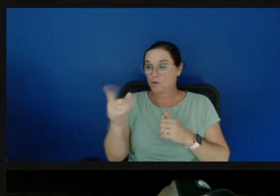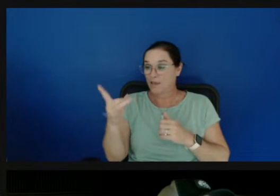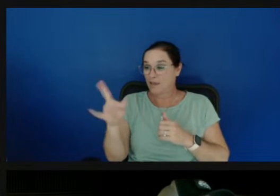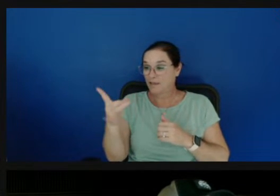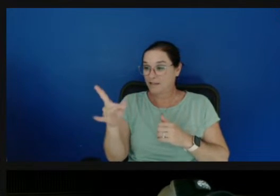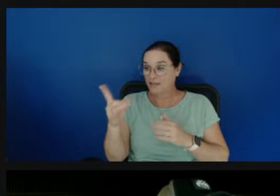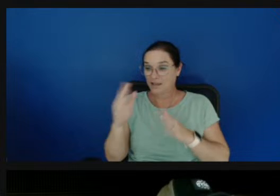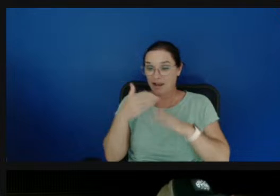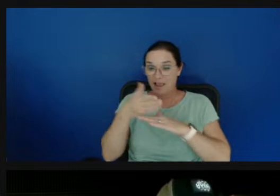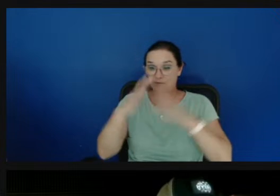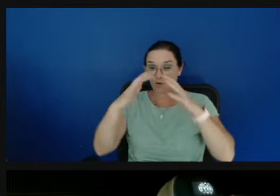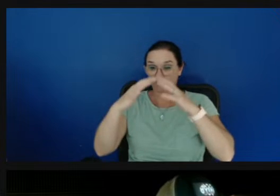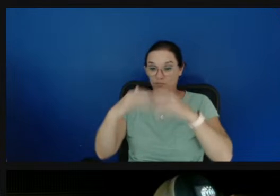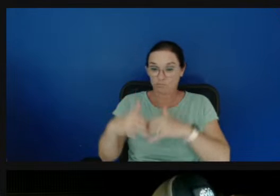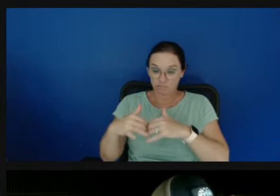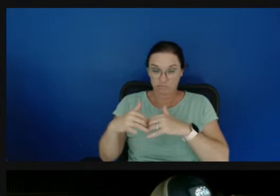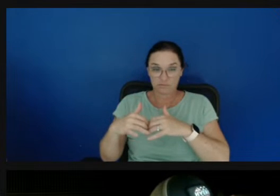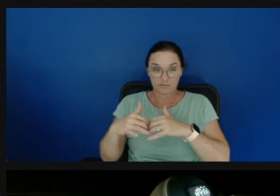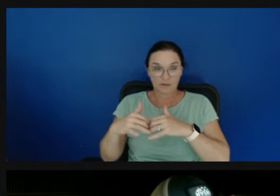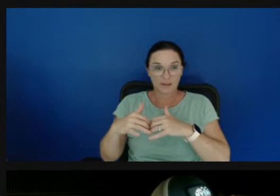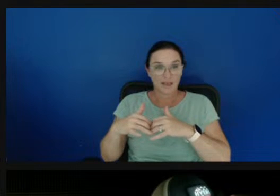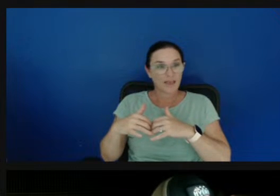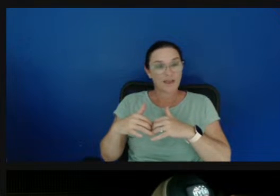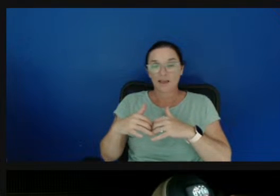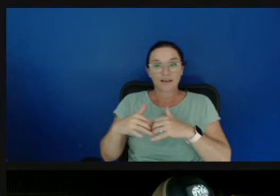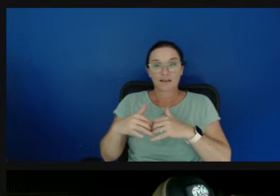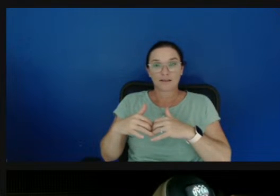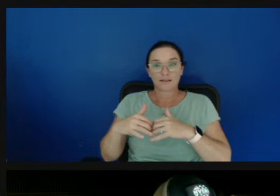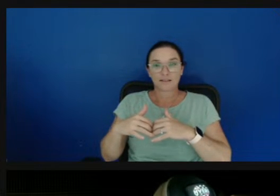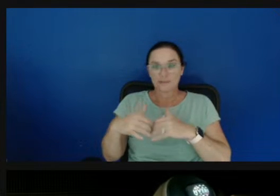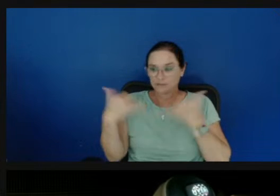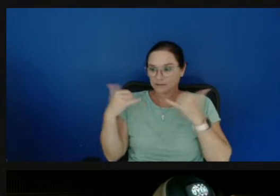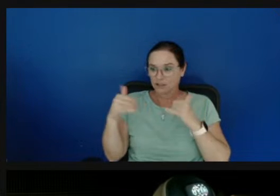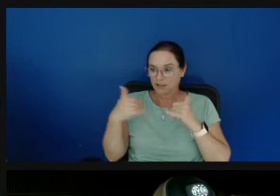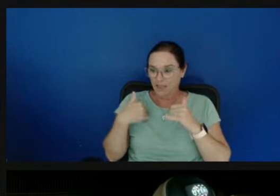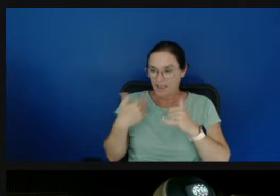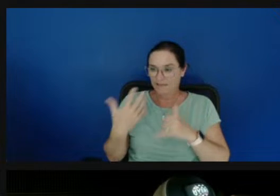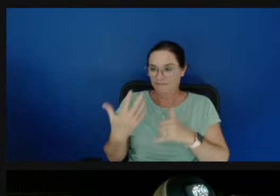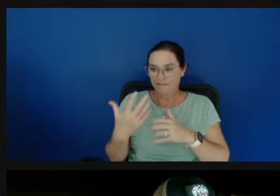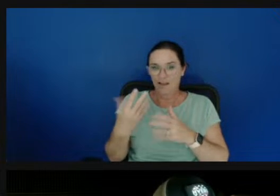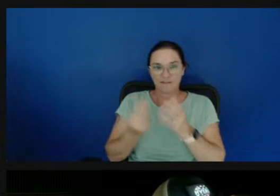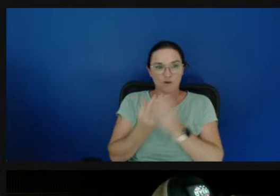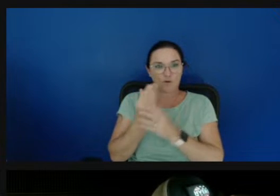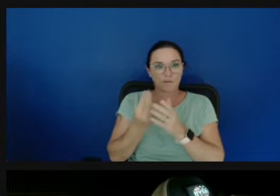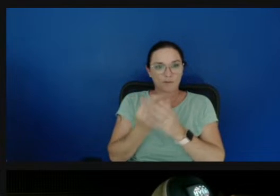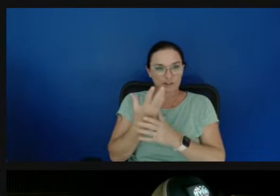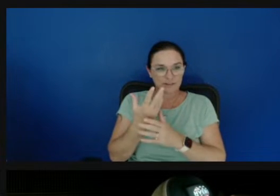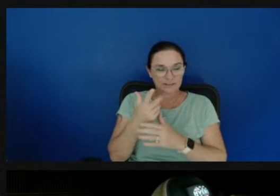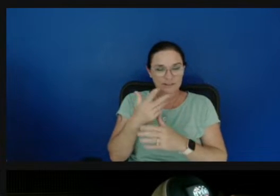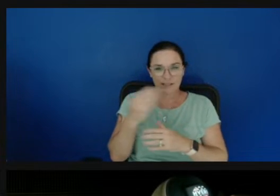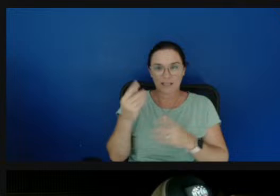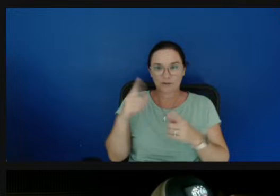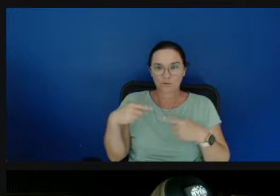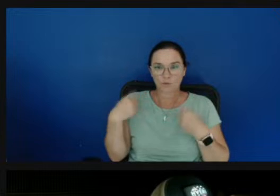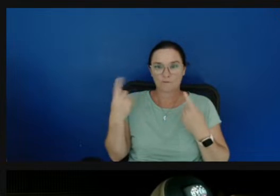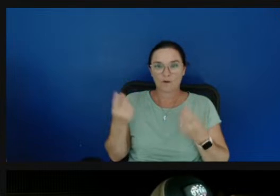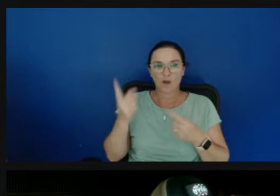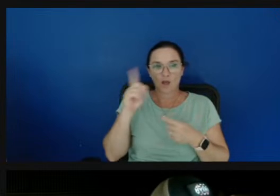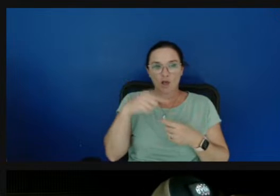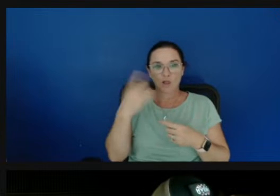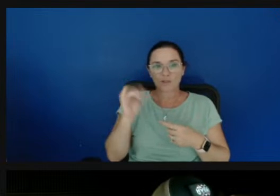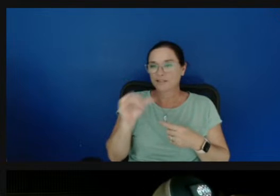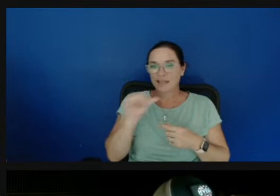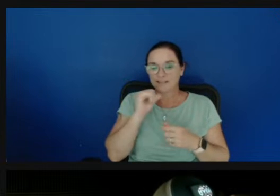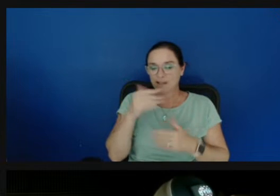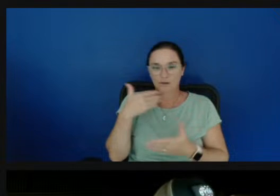collapse, our supply rate did not go down. It's been healthy. We've had 5 eruptions, And so far, it looks like it's not stopping